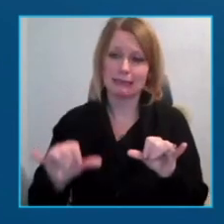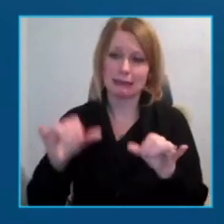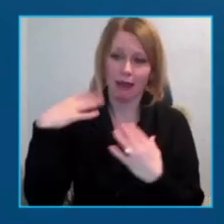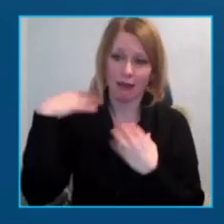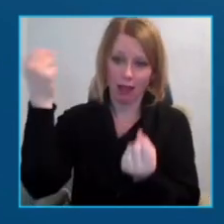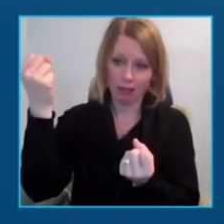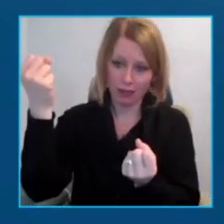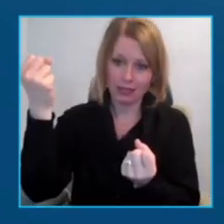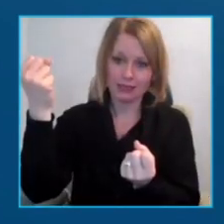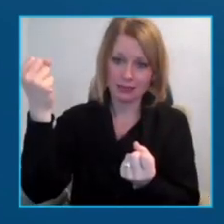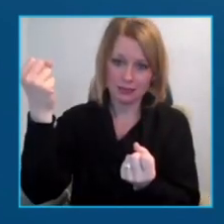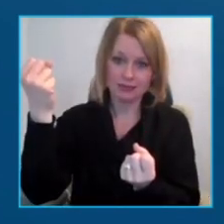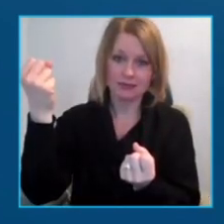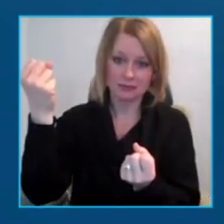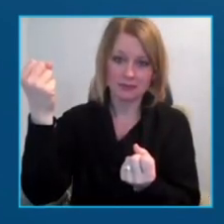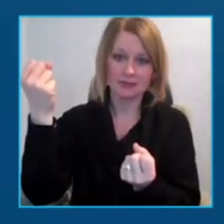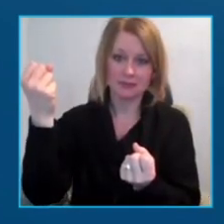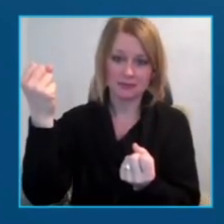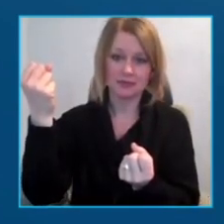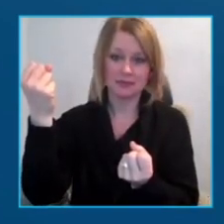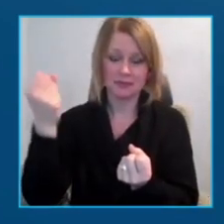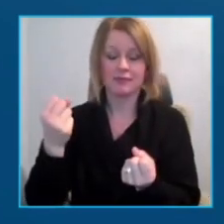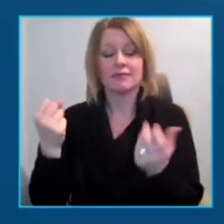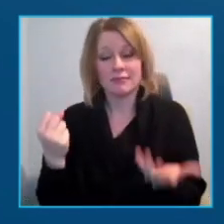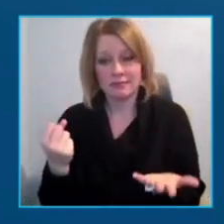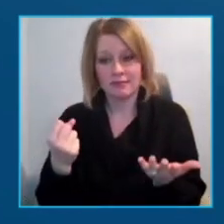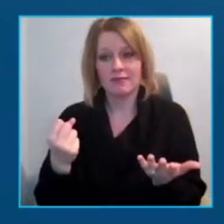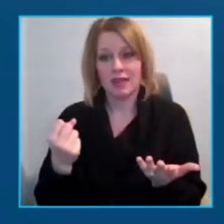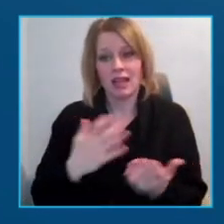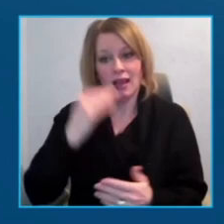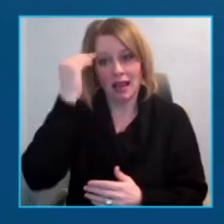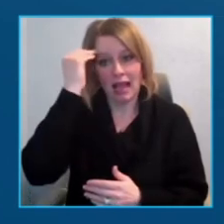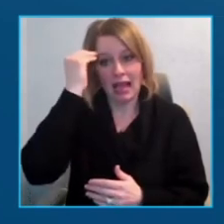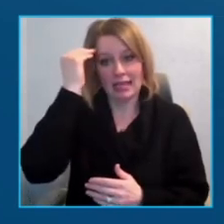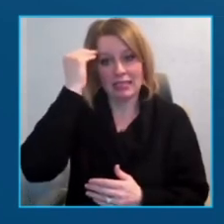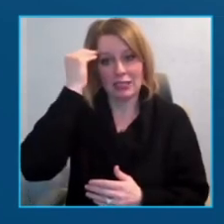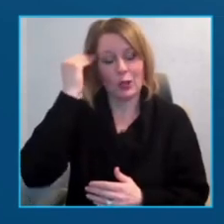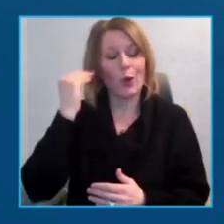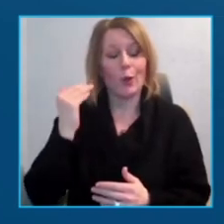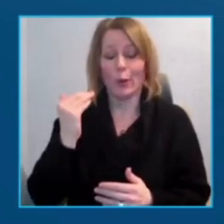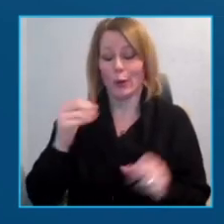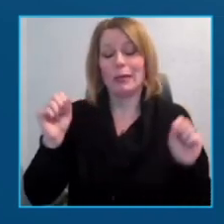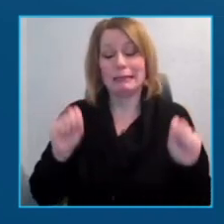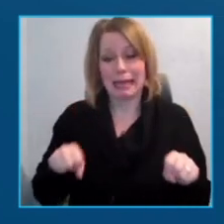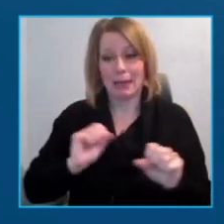Go through the sometimes difficult process of getting your vaccinations,